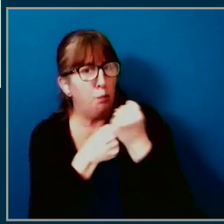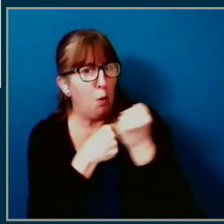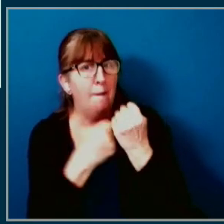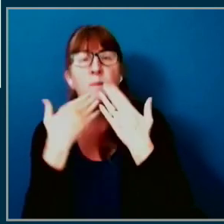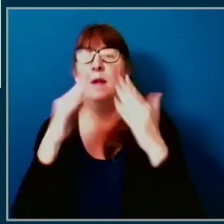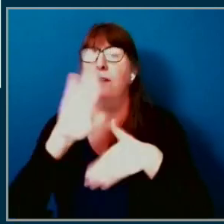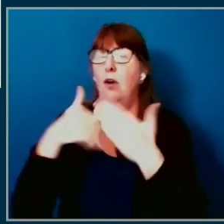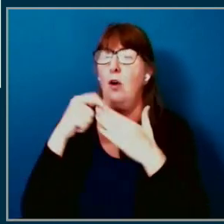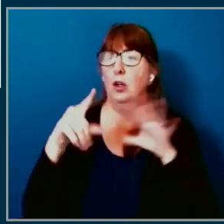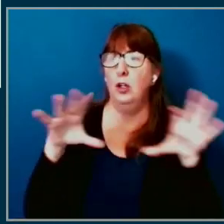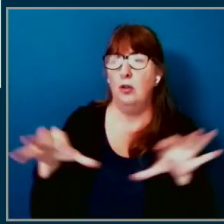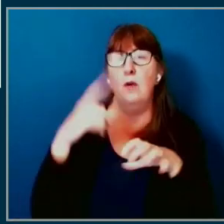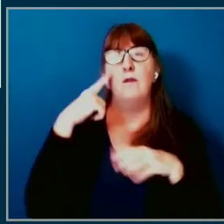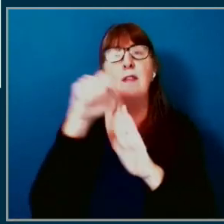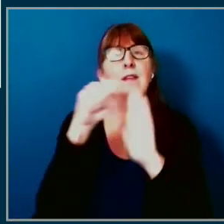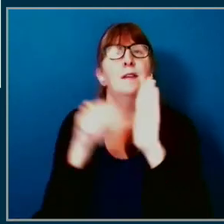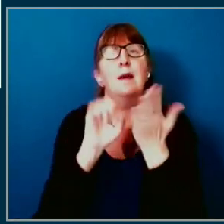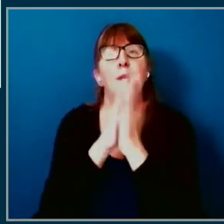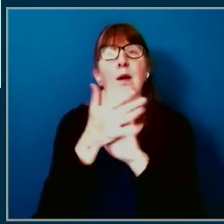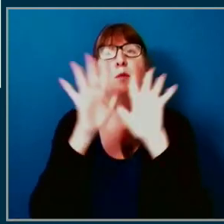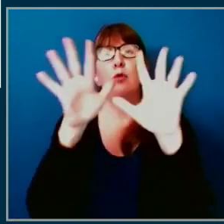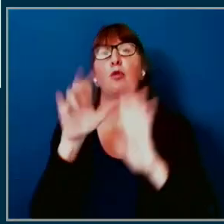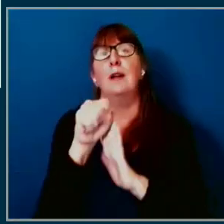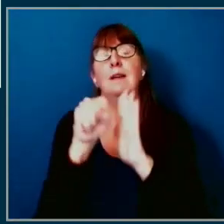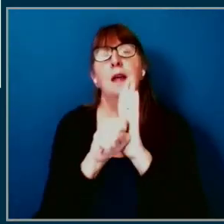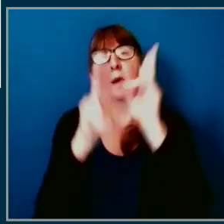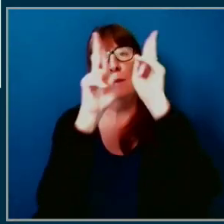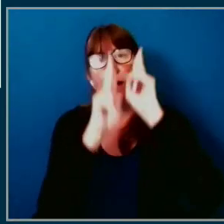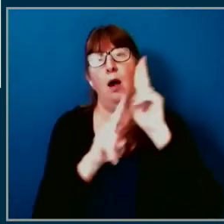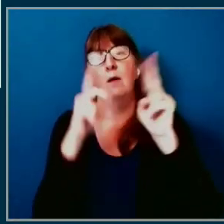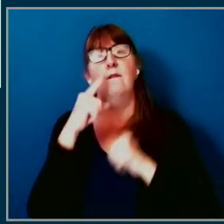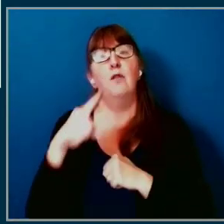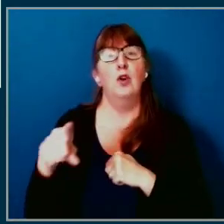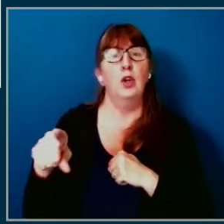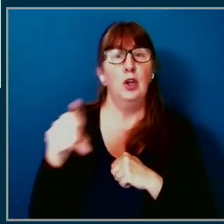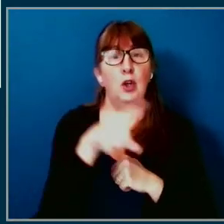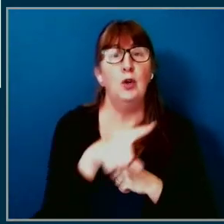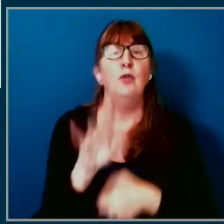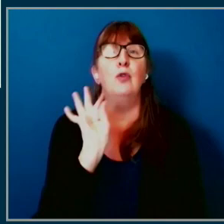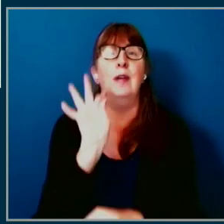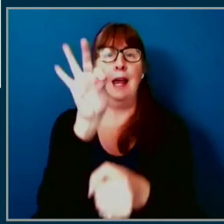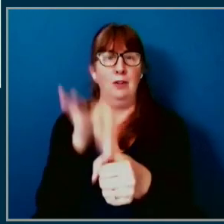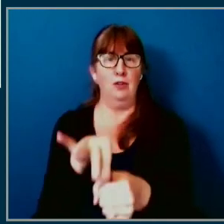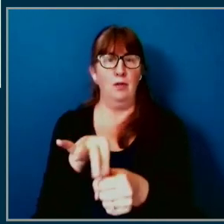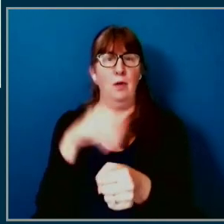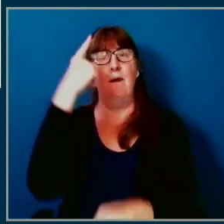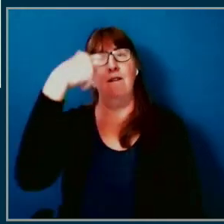do to make this state a great state. I'd be honored for you to cast your vote